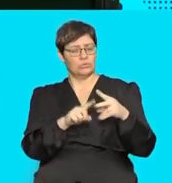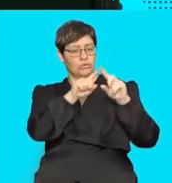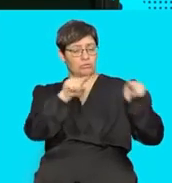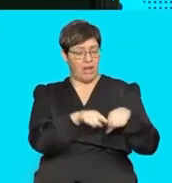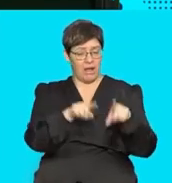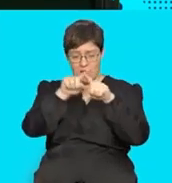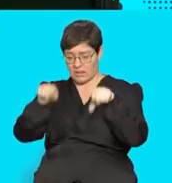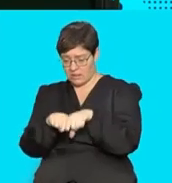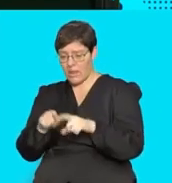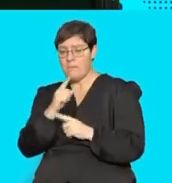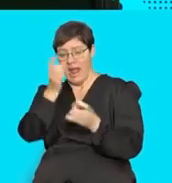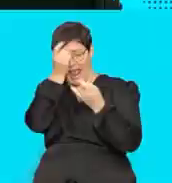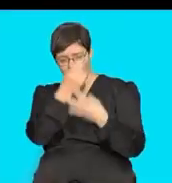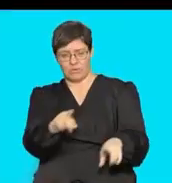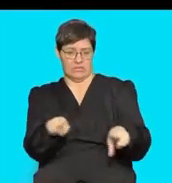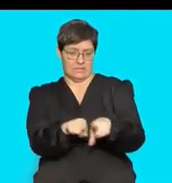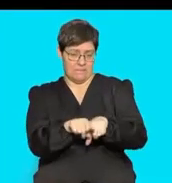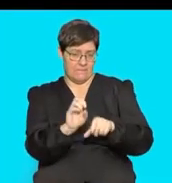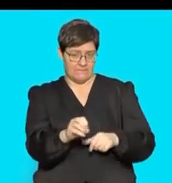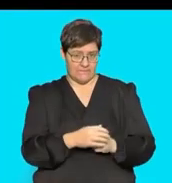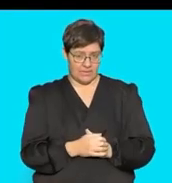same information.